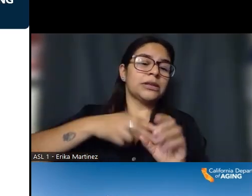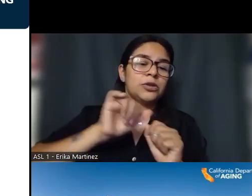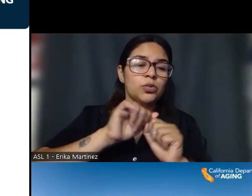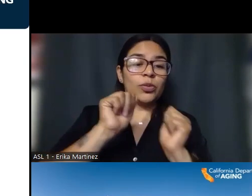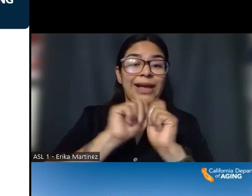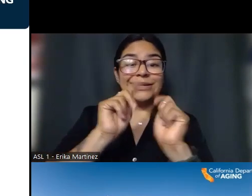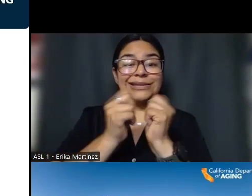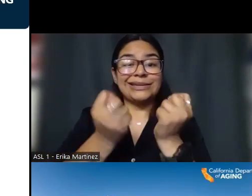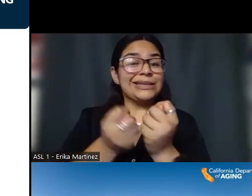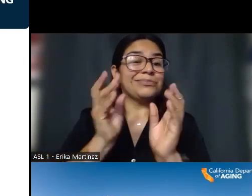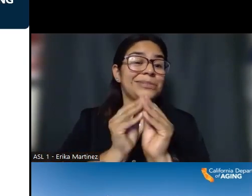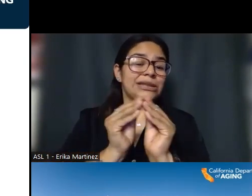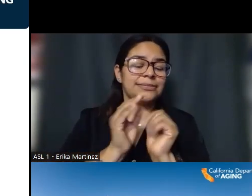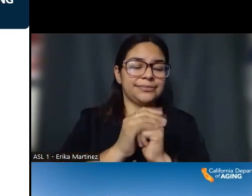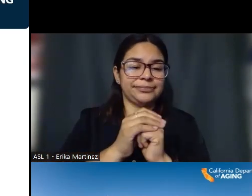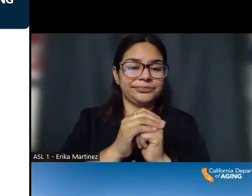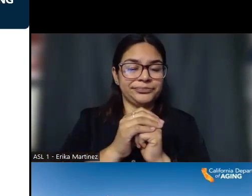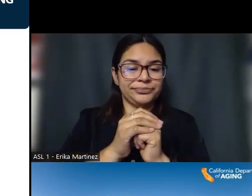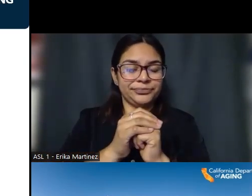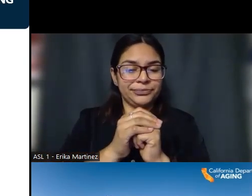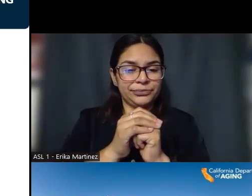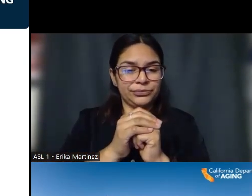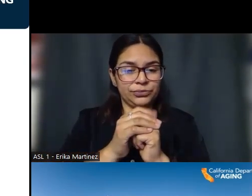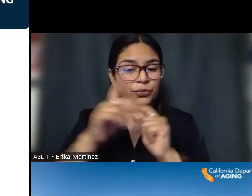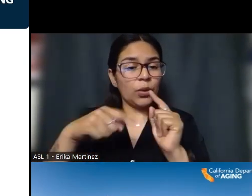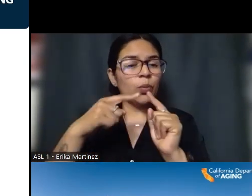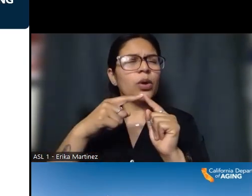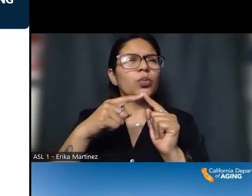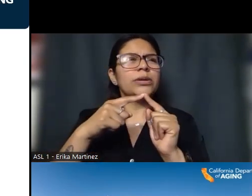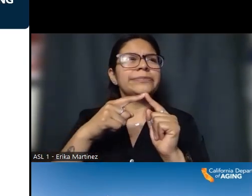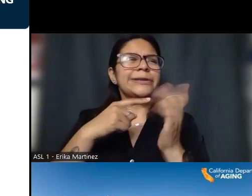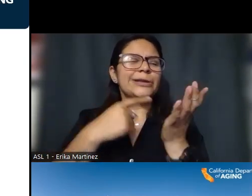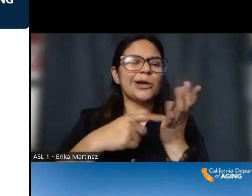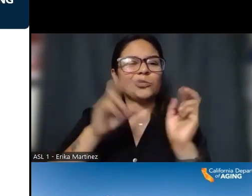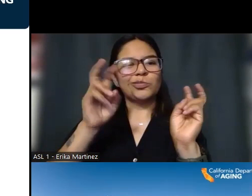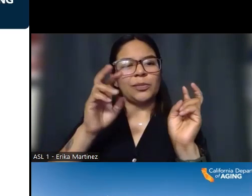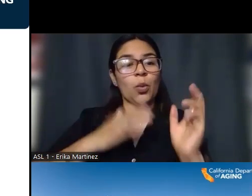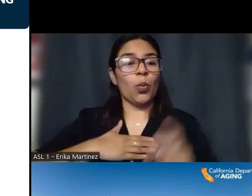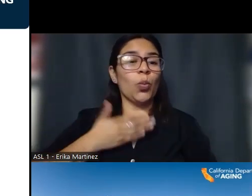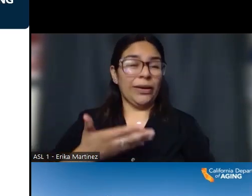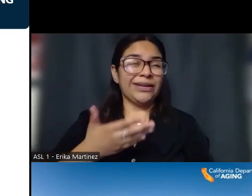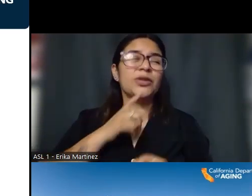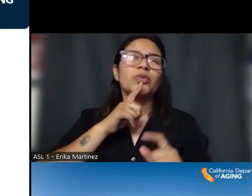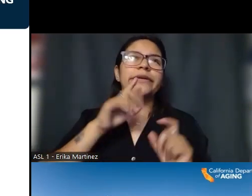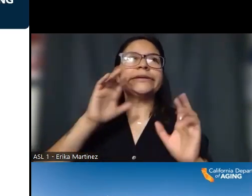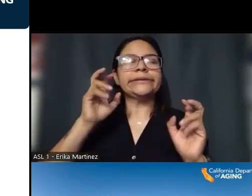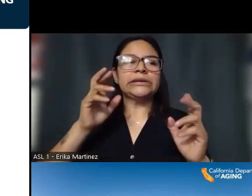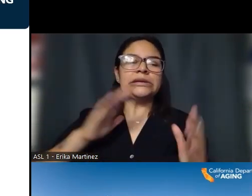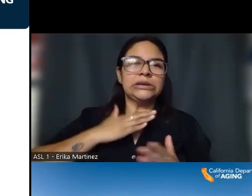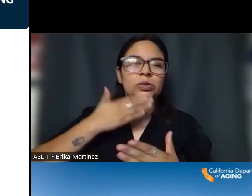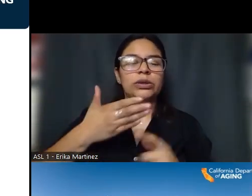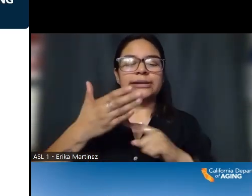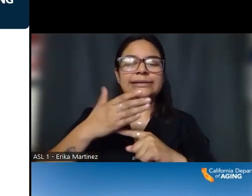team review. And when we talk about willing, that's a subject that comes up a lot for us. Sometimes you have family